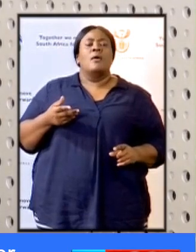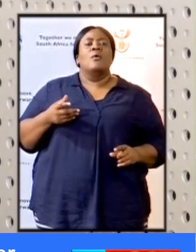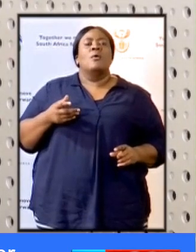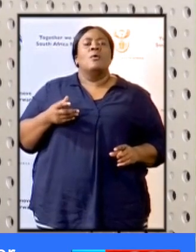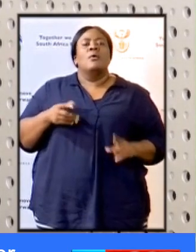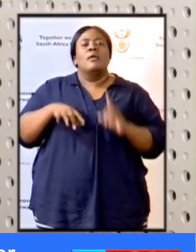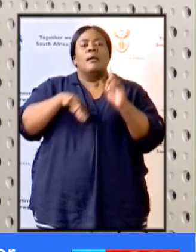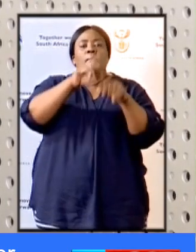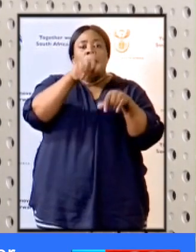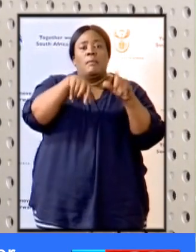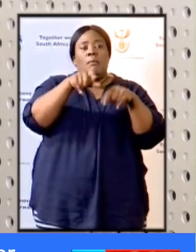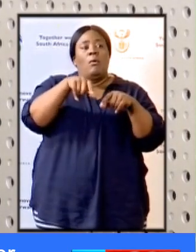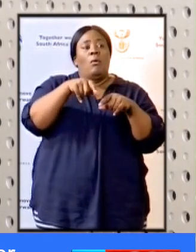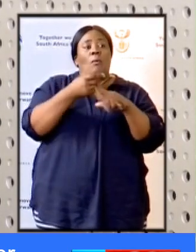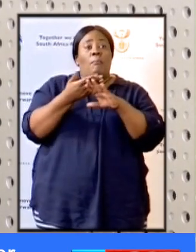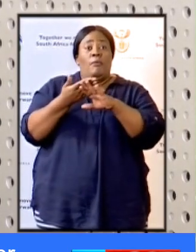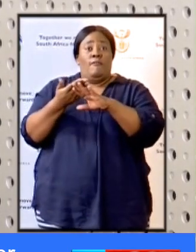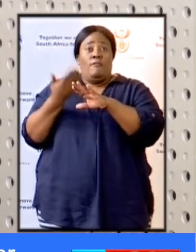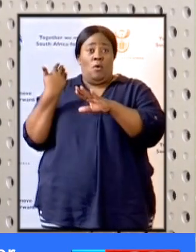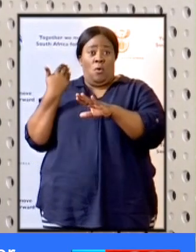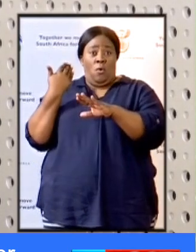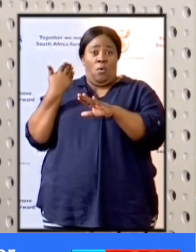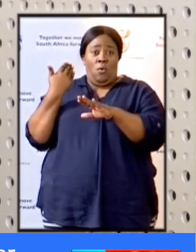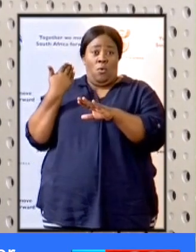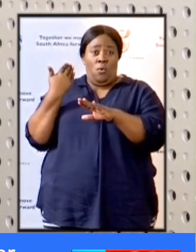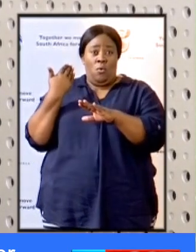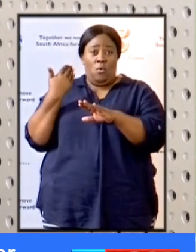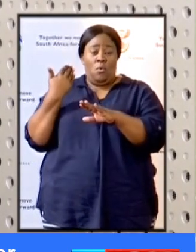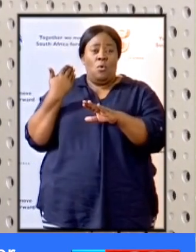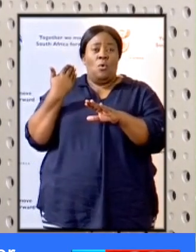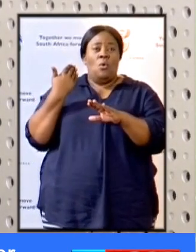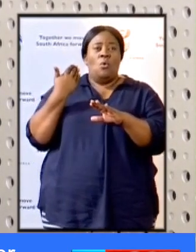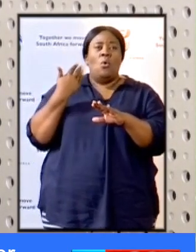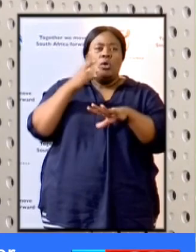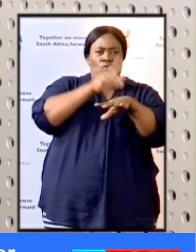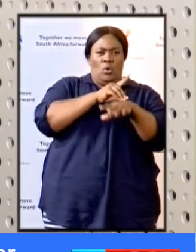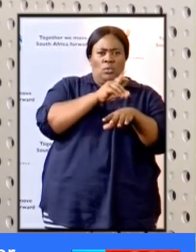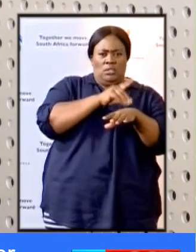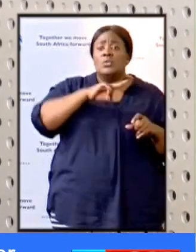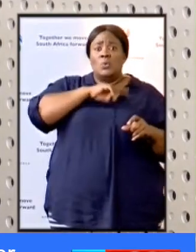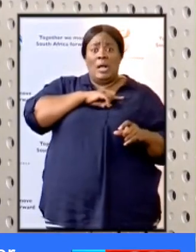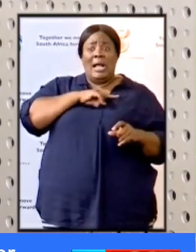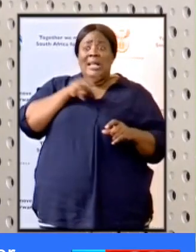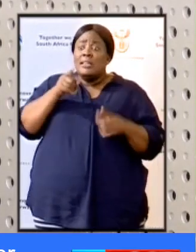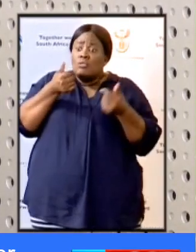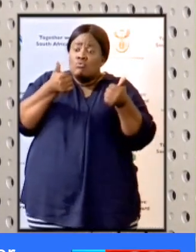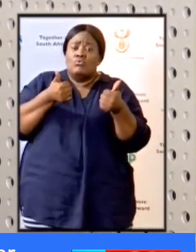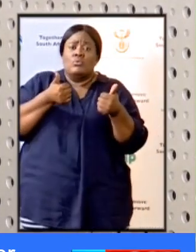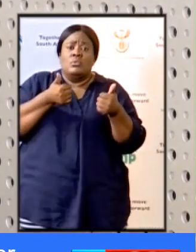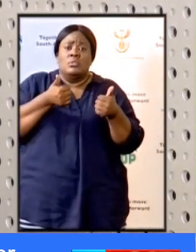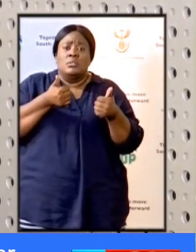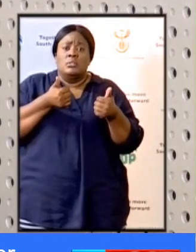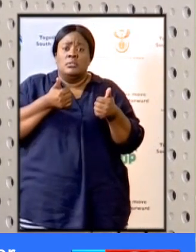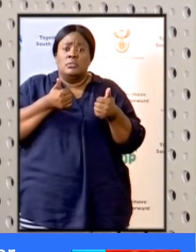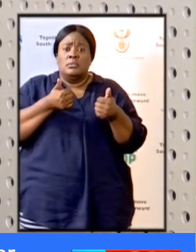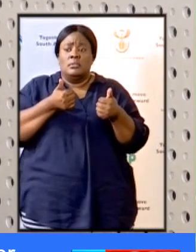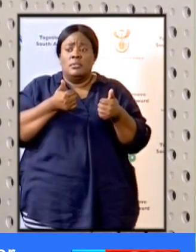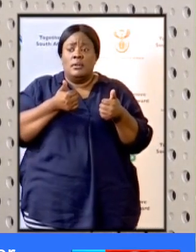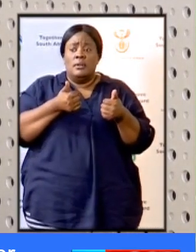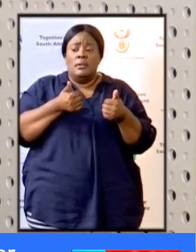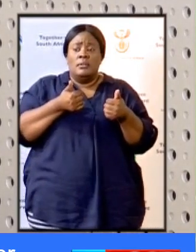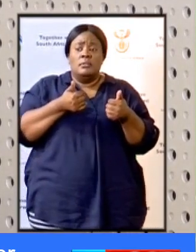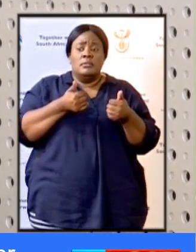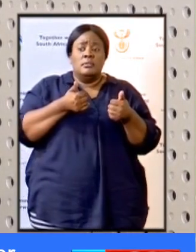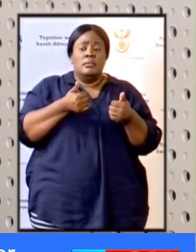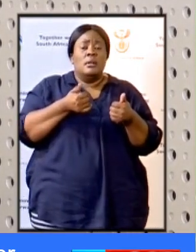veterinary doctors for clinical training also to. So it's something that we